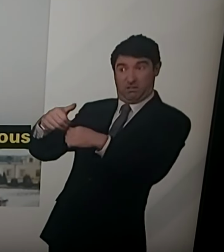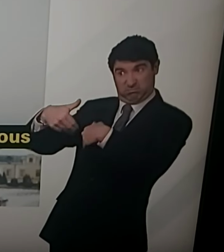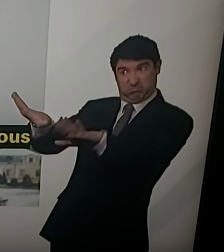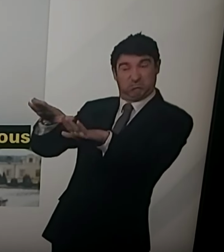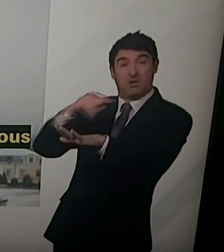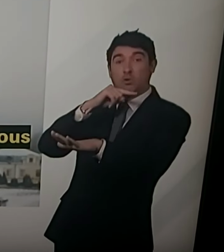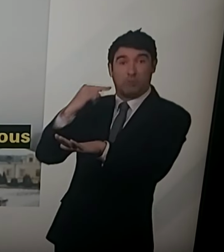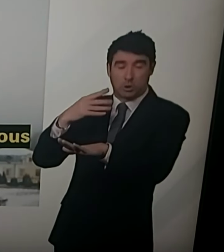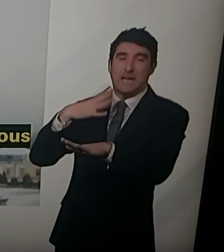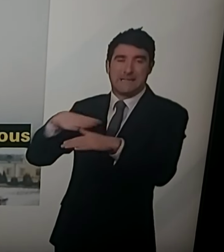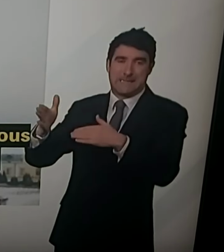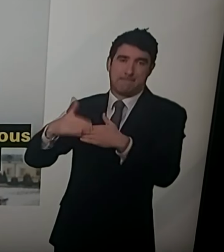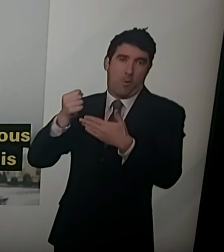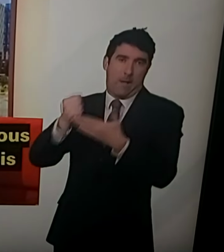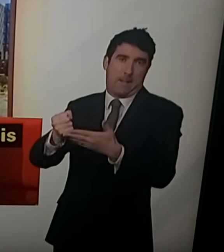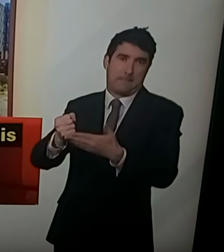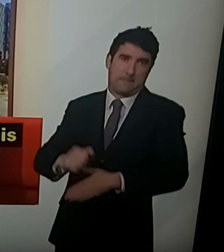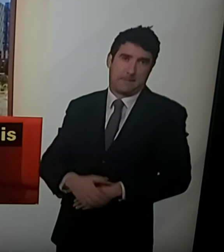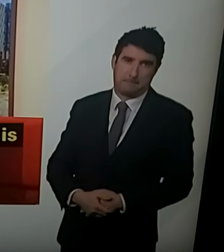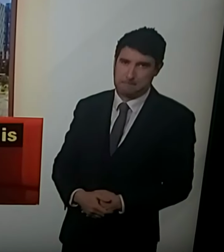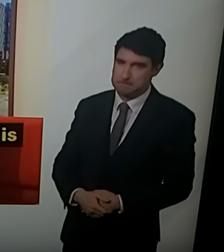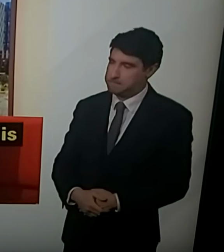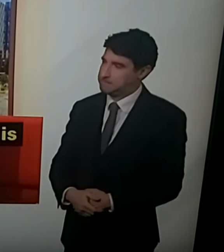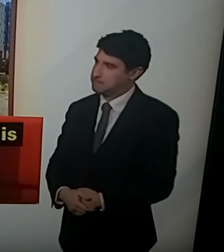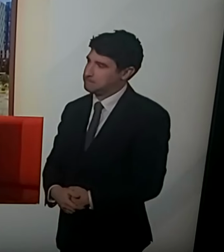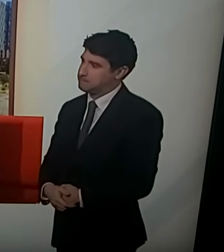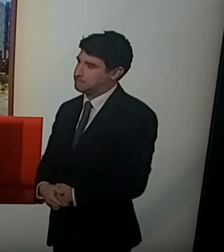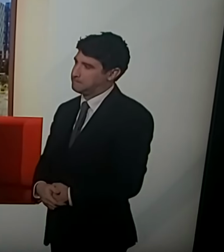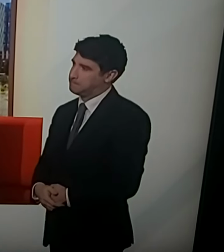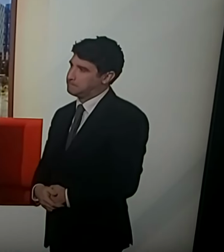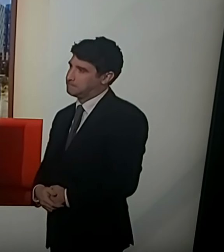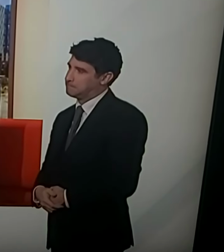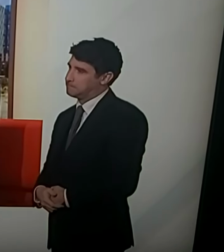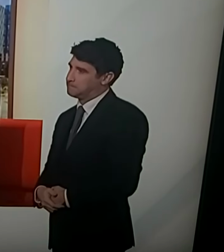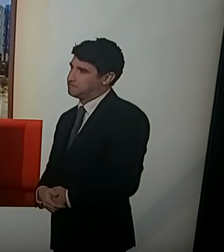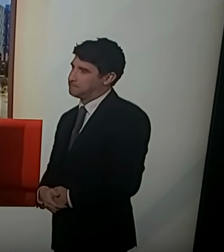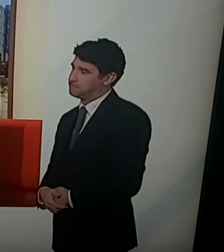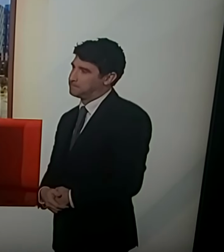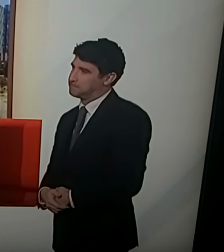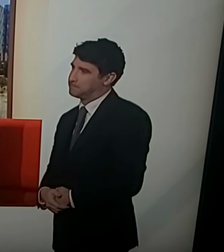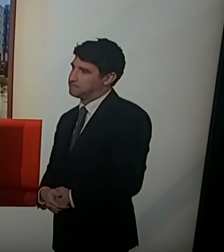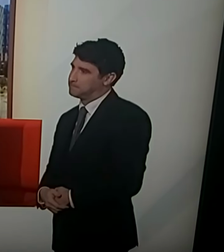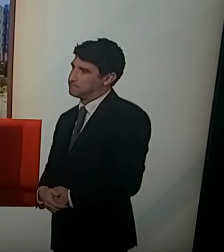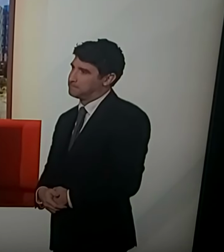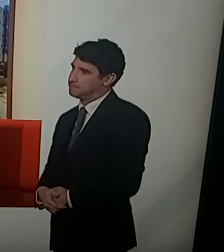James, thank you very much. 13 minutes.